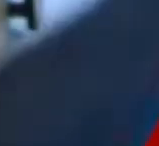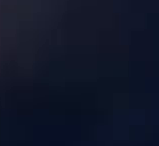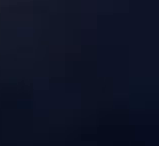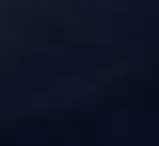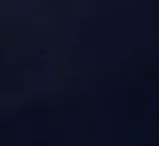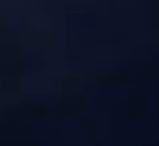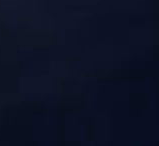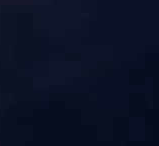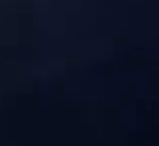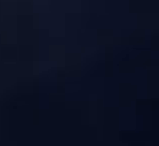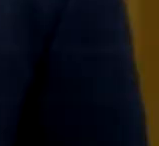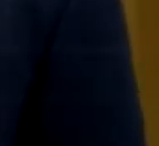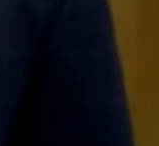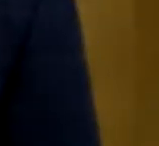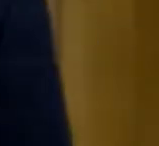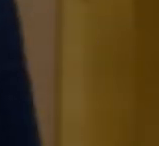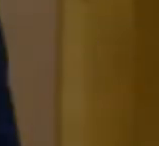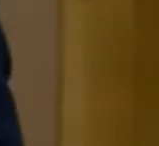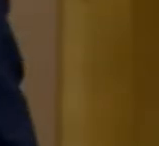Why are you here?